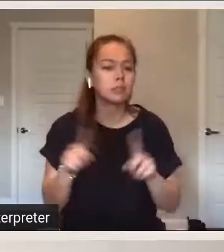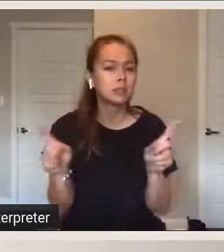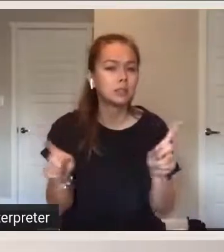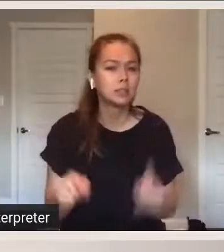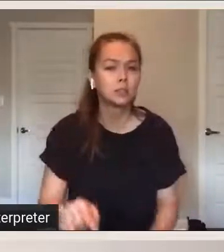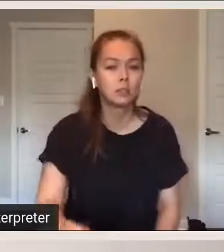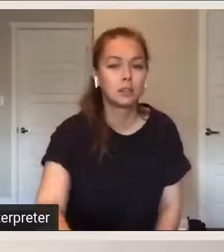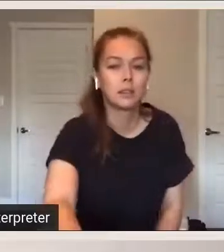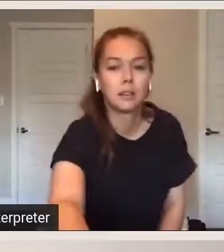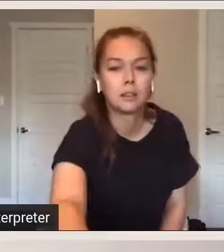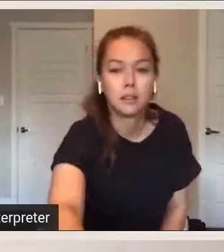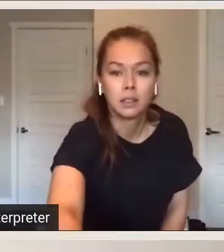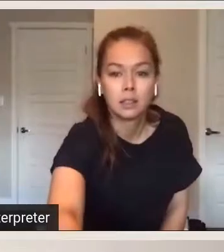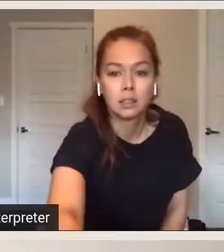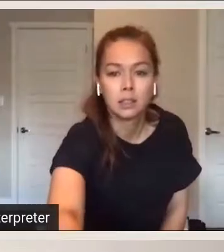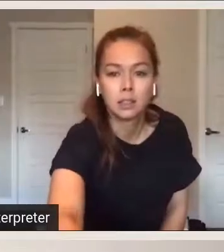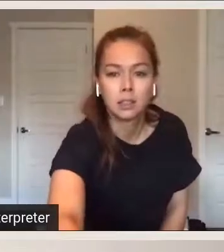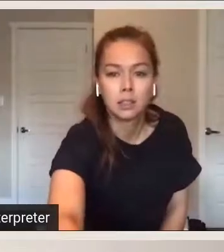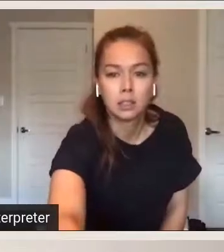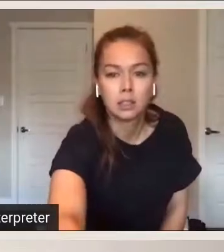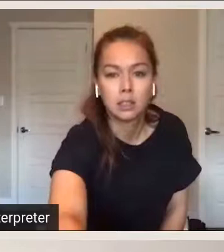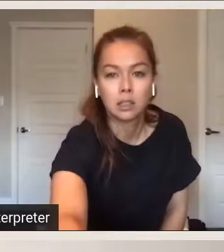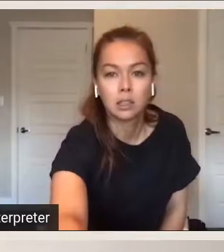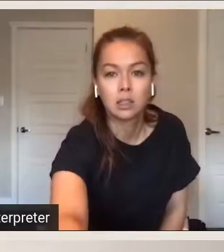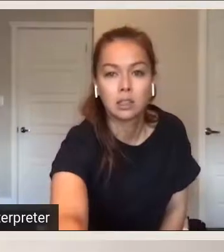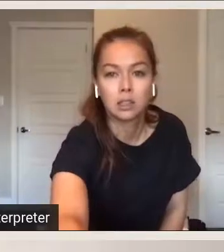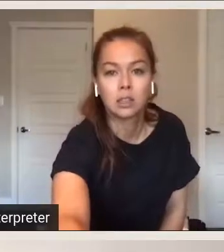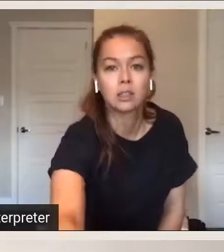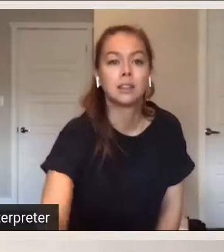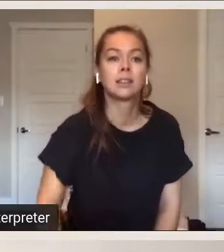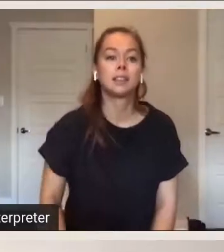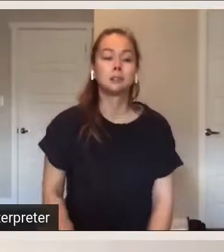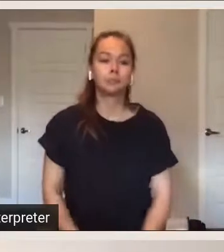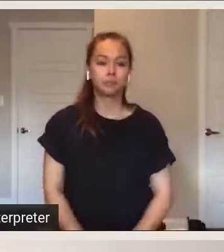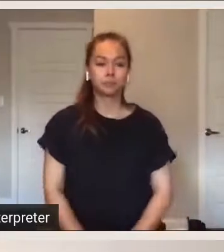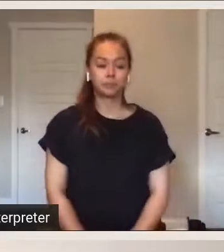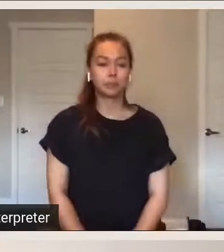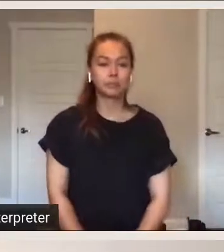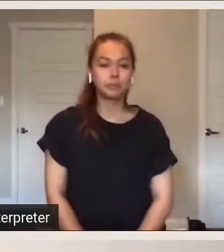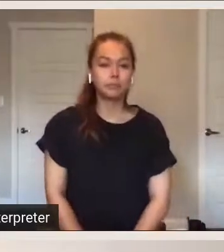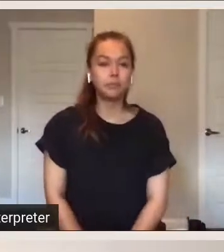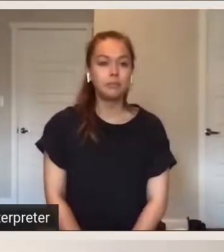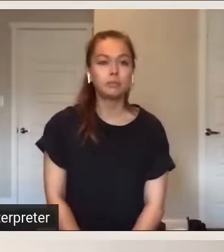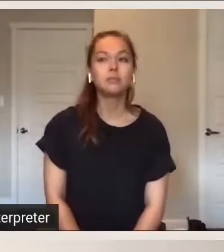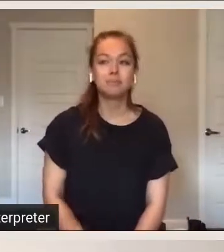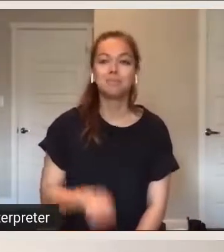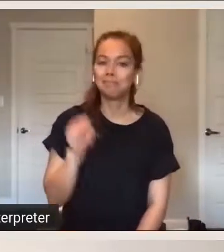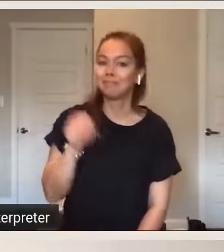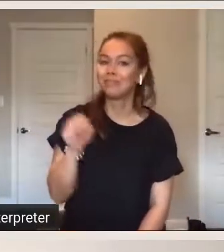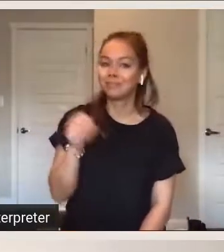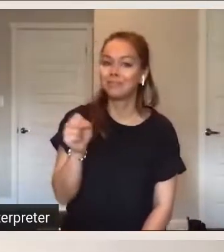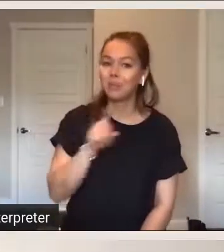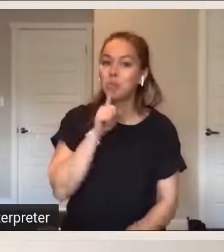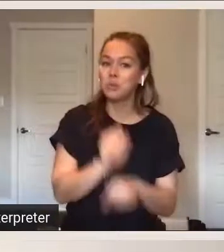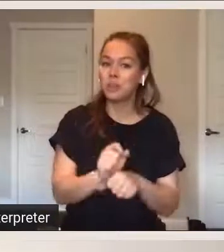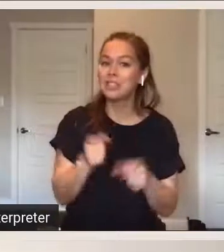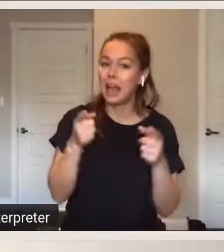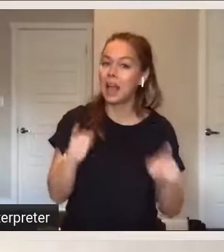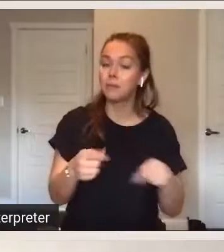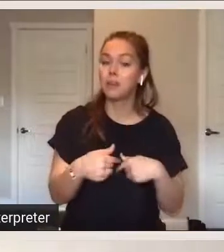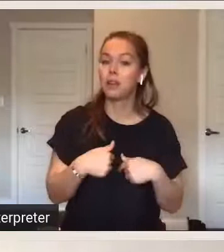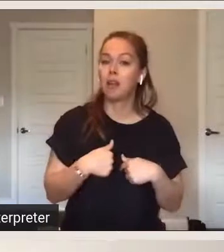existed? Yeah, that's totally what happened. Actually, I don't even think I'm a great writer or anything.